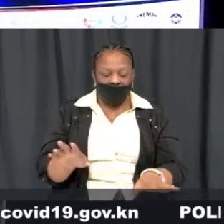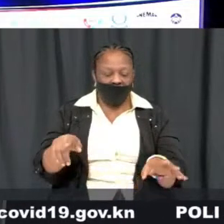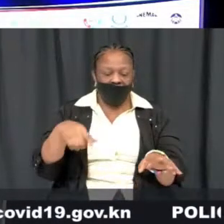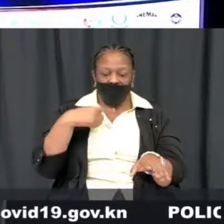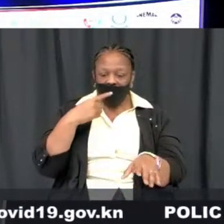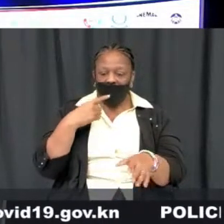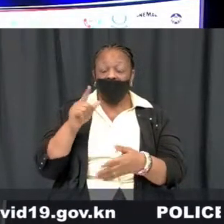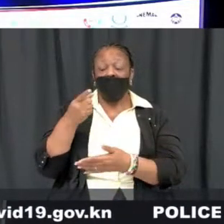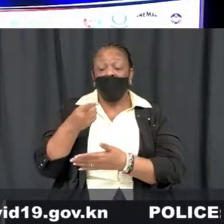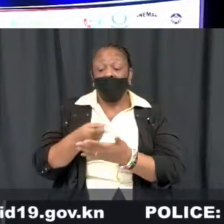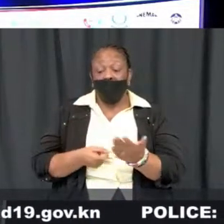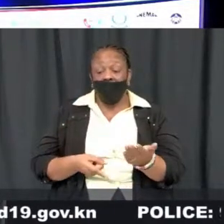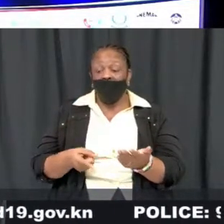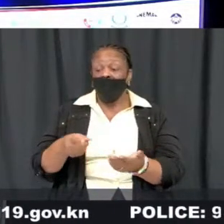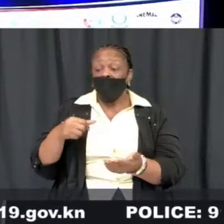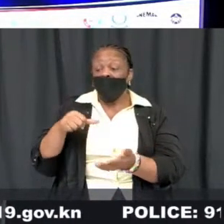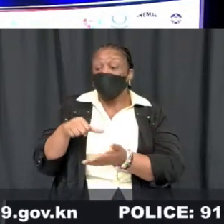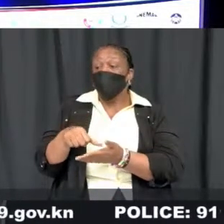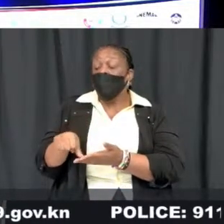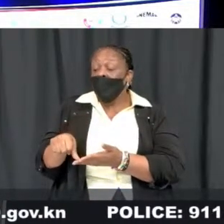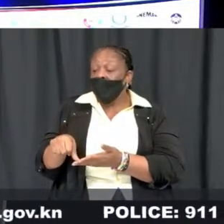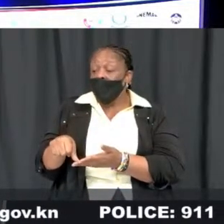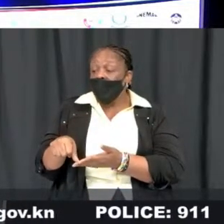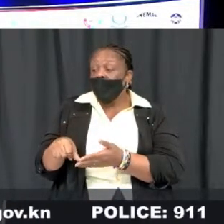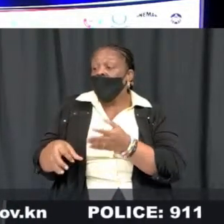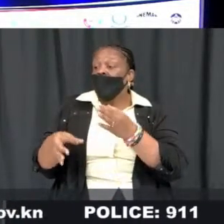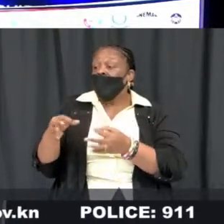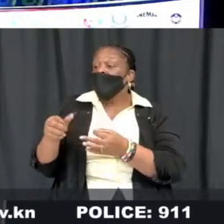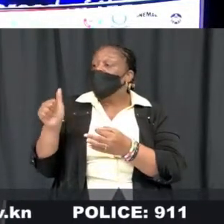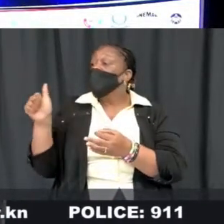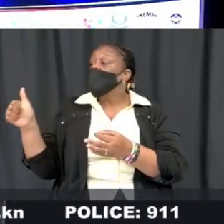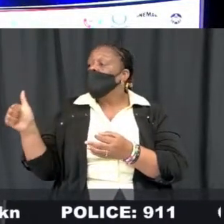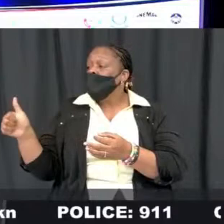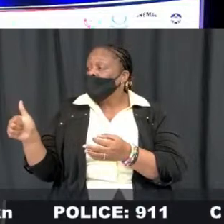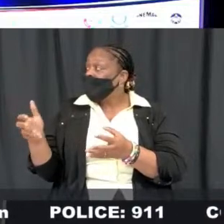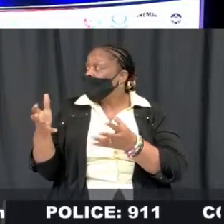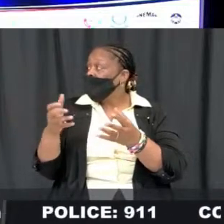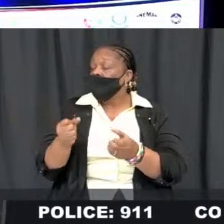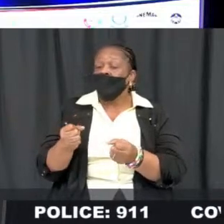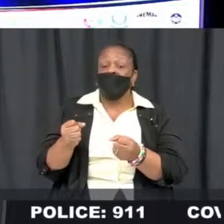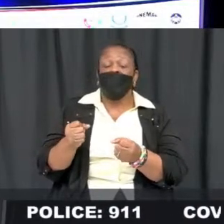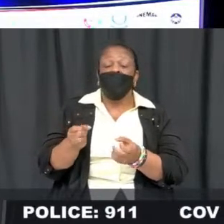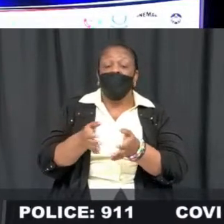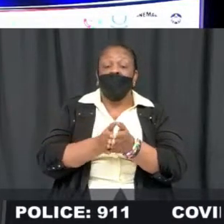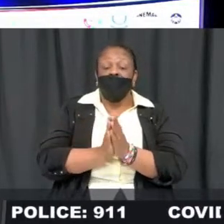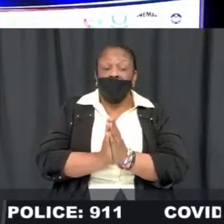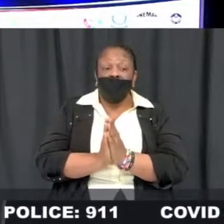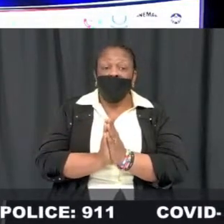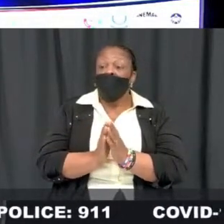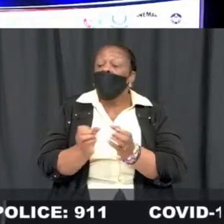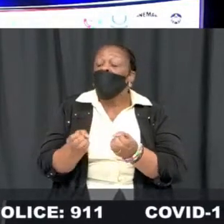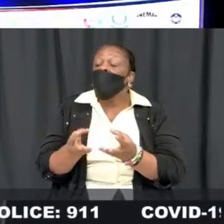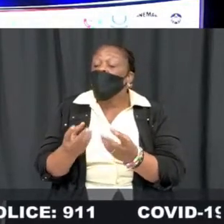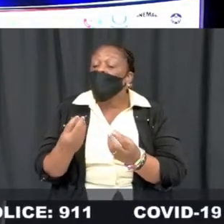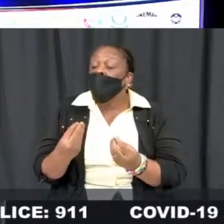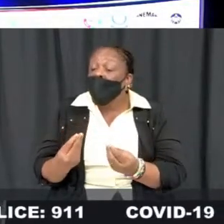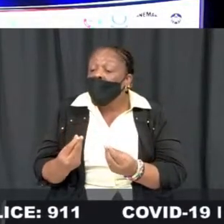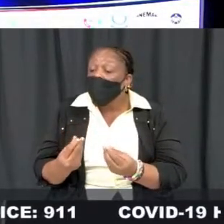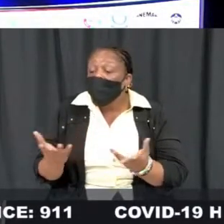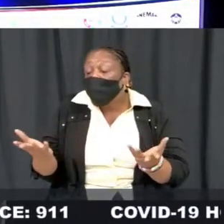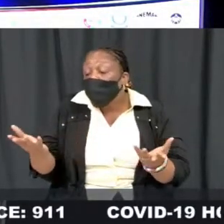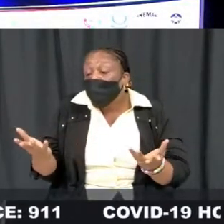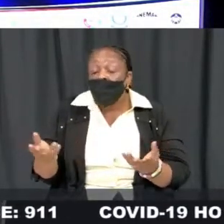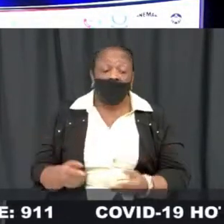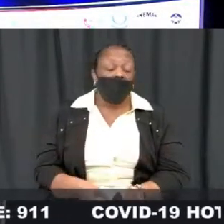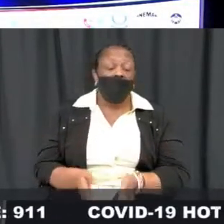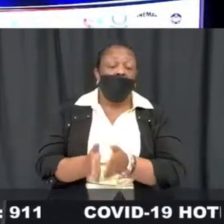they should charge for the quarantine period. So that is done by the hotels themselves. What we try to do, I can tell you, is